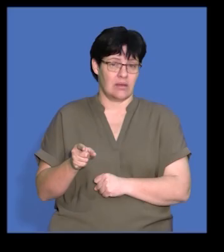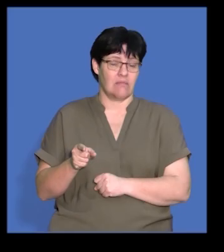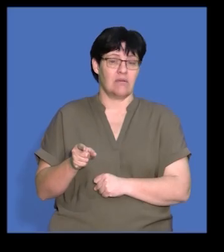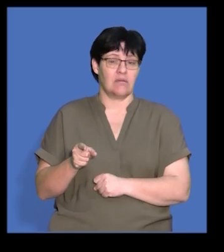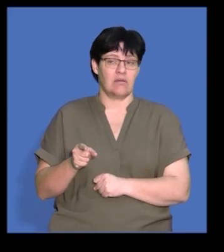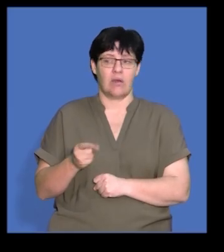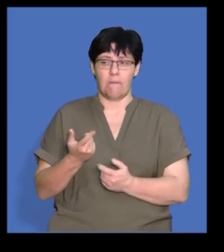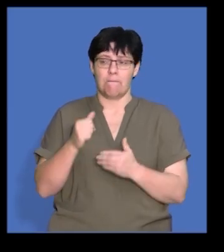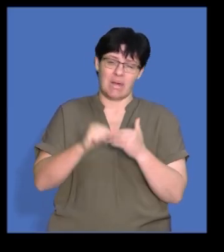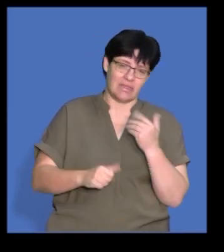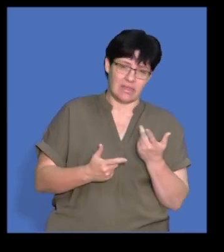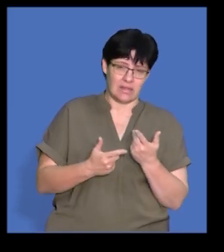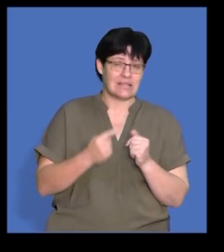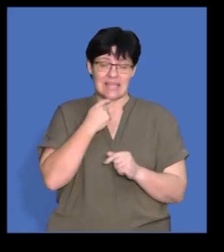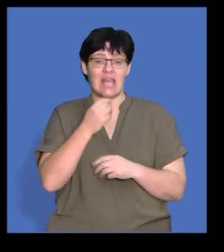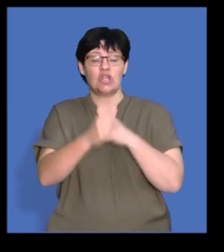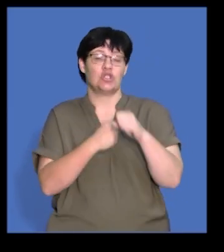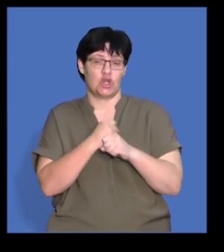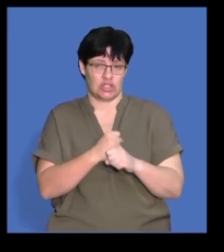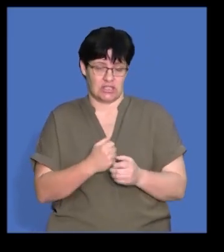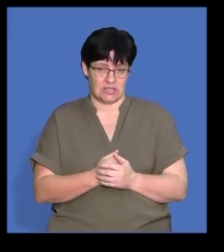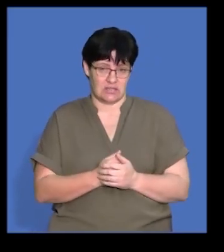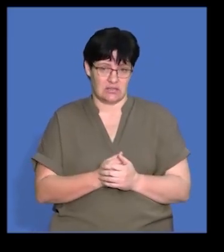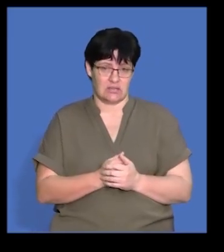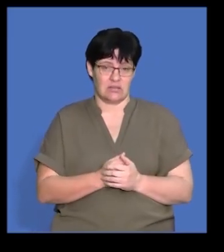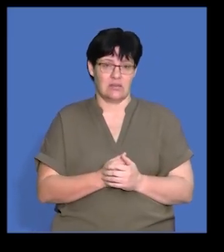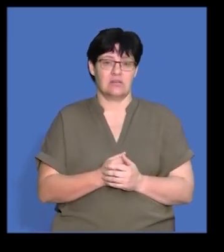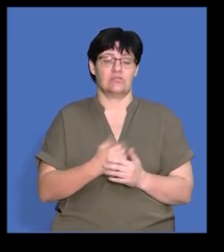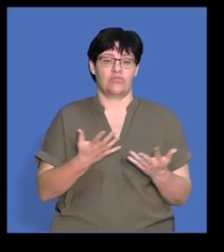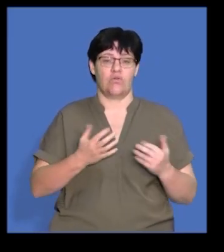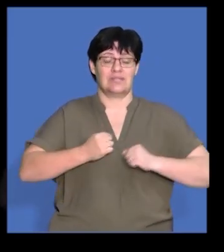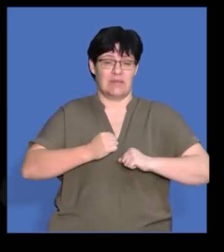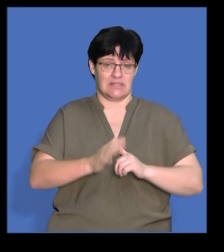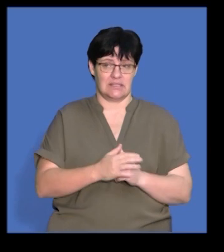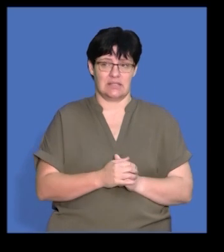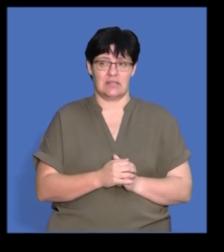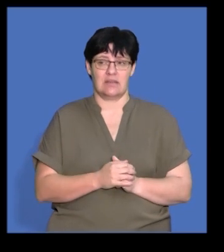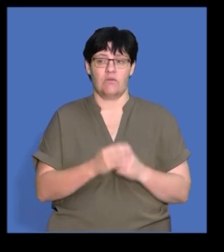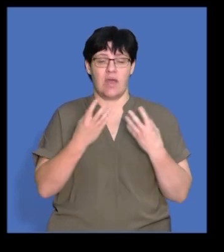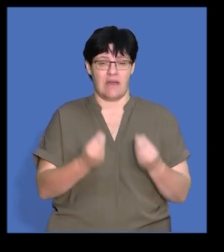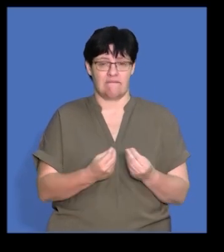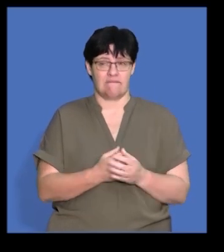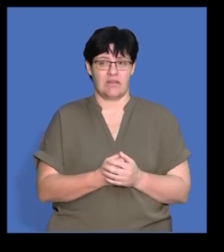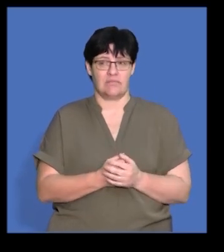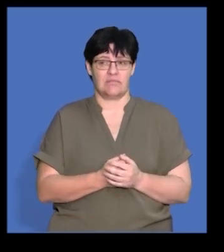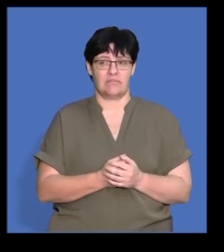number of years. So let's see if I've got some space. So we have